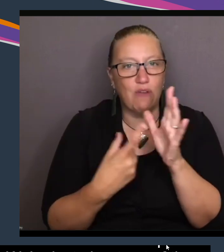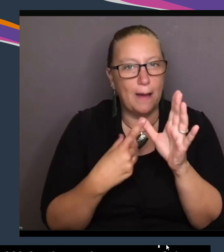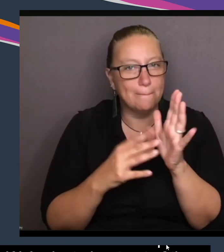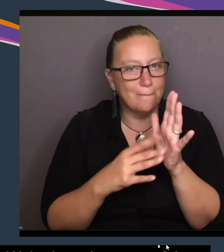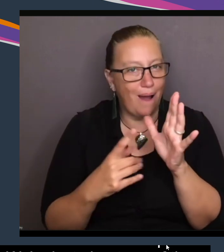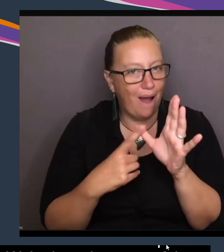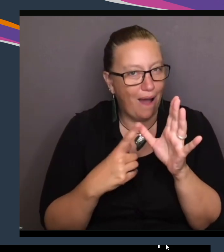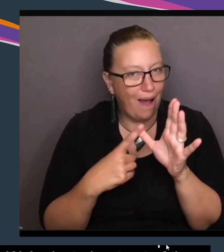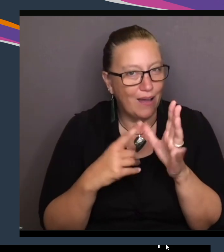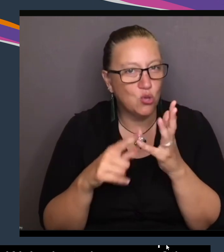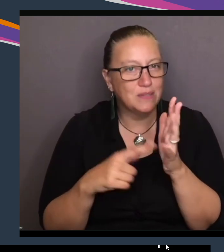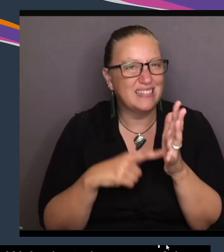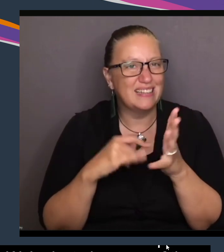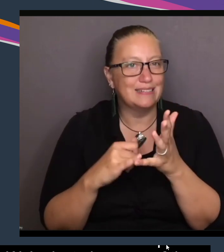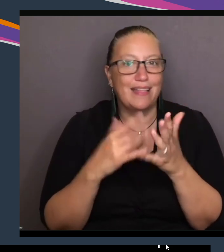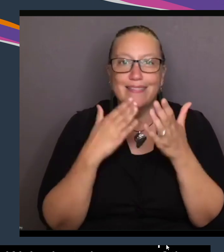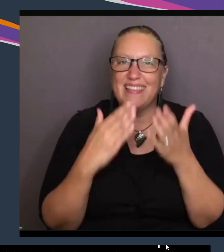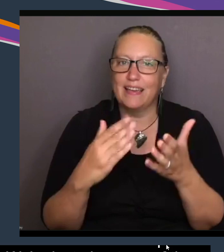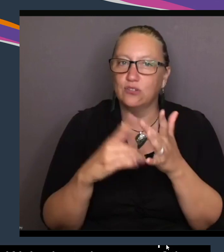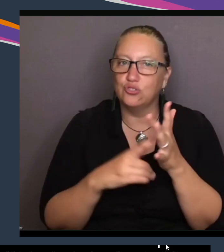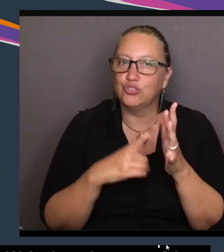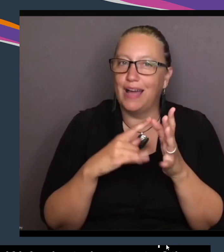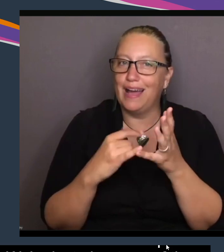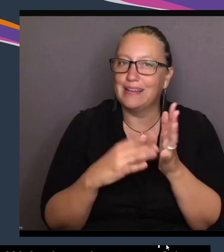Jasmine as well. Thank you, Jasmine.